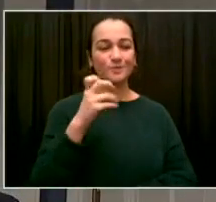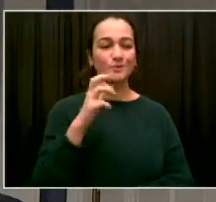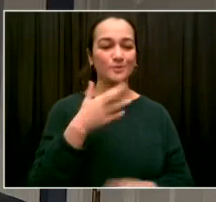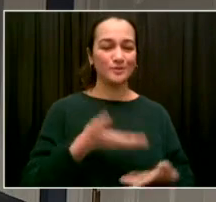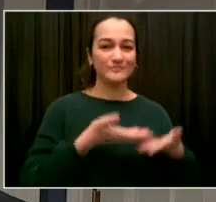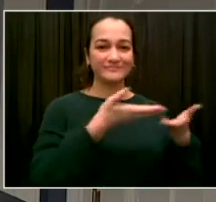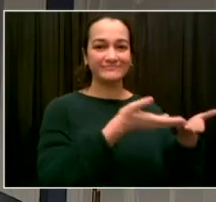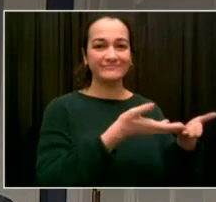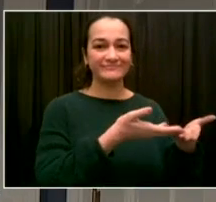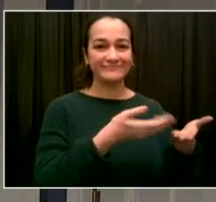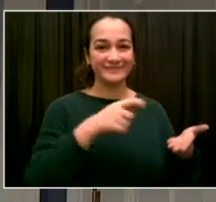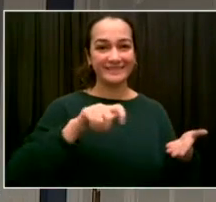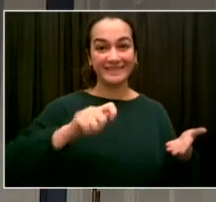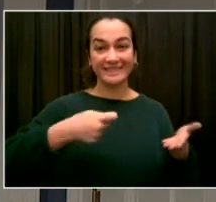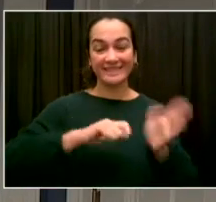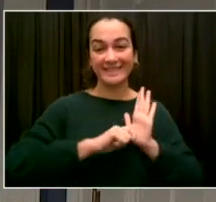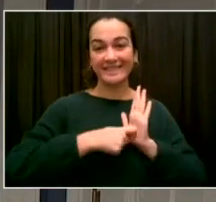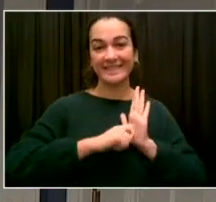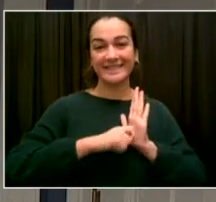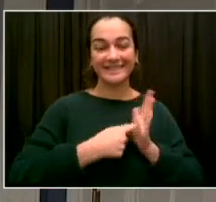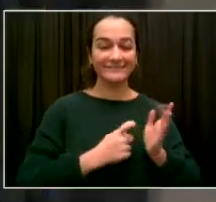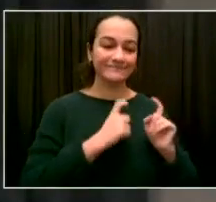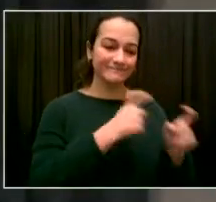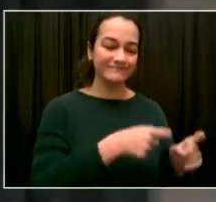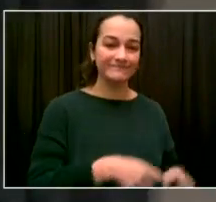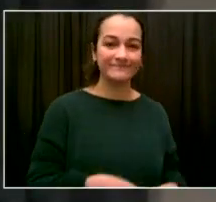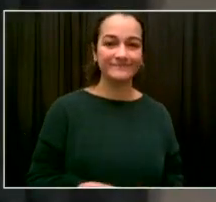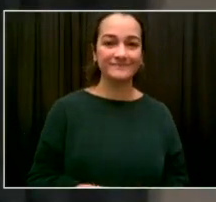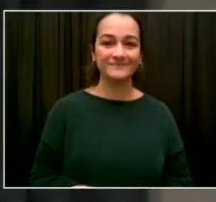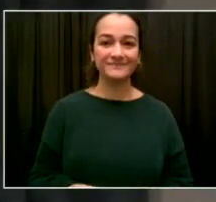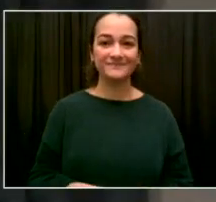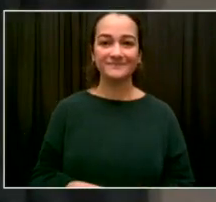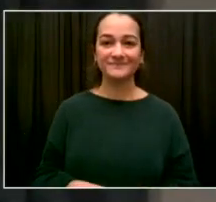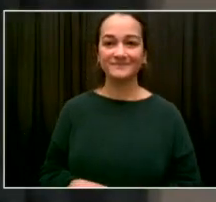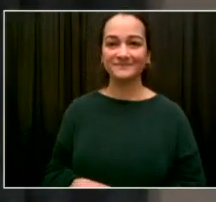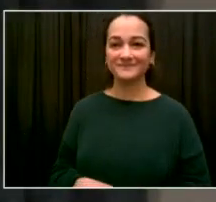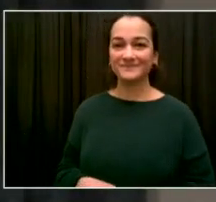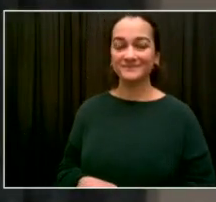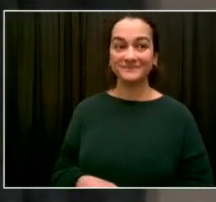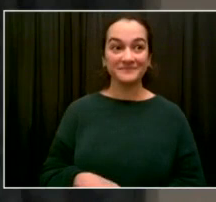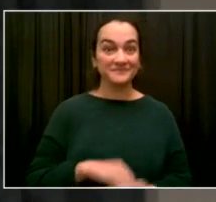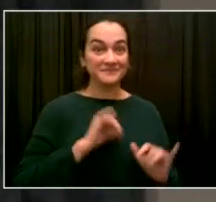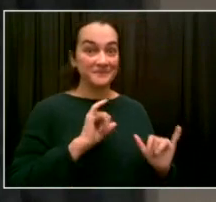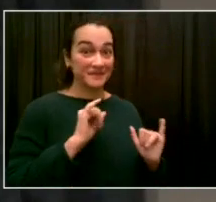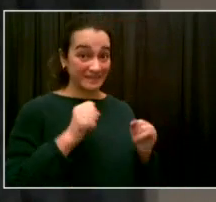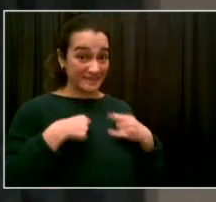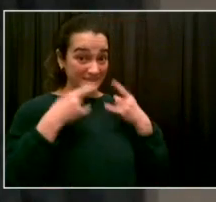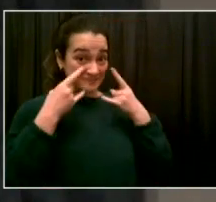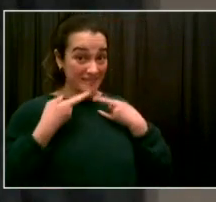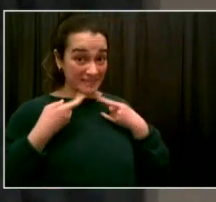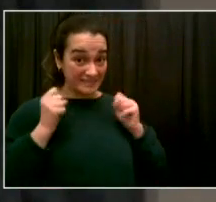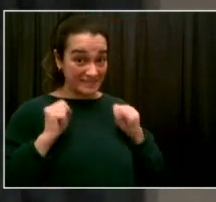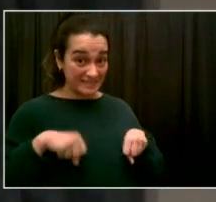Unmask for it. You can unmask for this occasion. Thank you, Mayor. I believe you're vaccinated. Thank you, I am. 3 times.